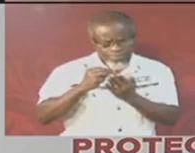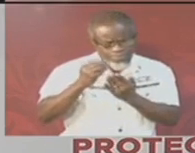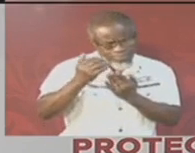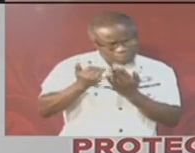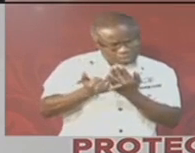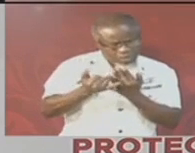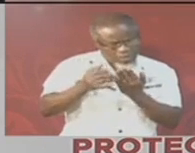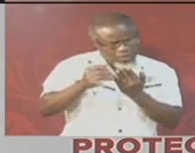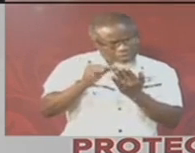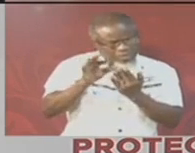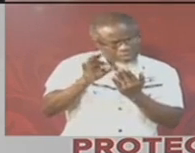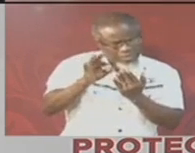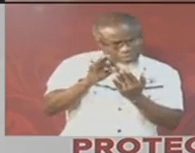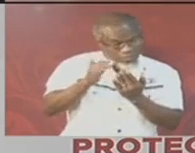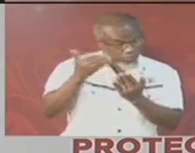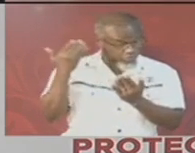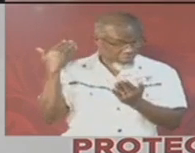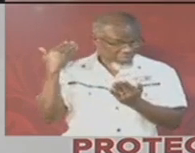with them next week.